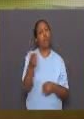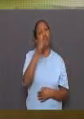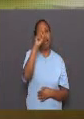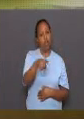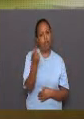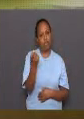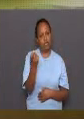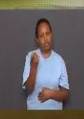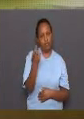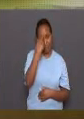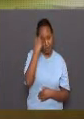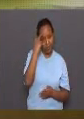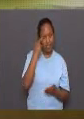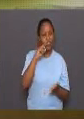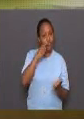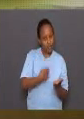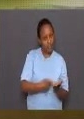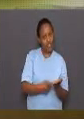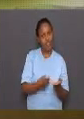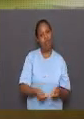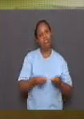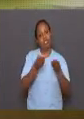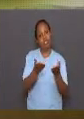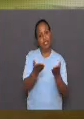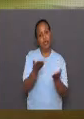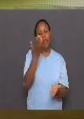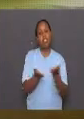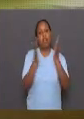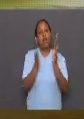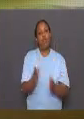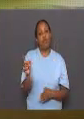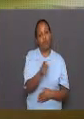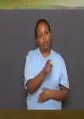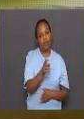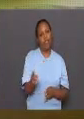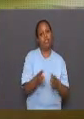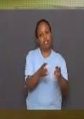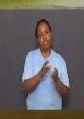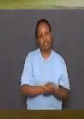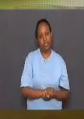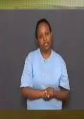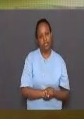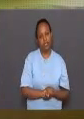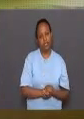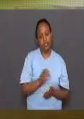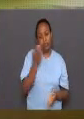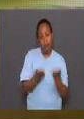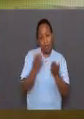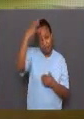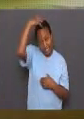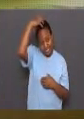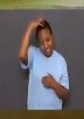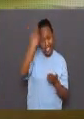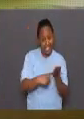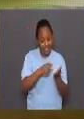relate information in an unprejudiced way. If the government controls